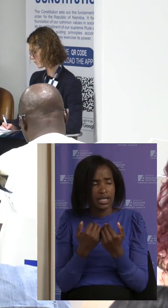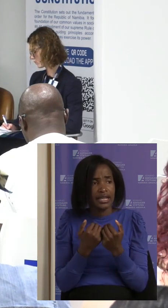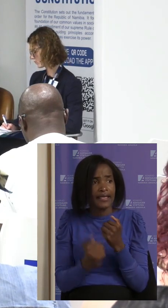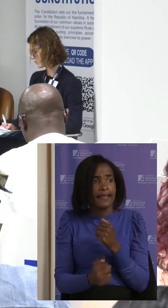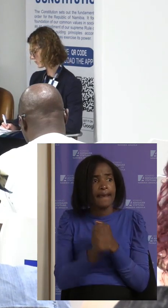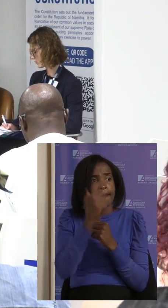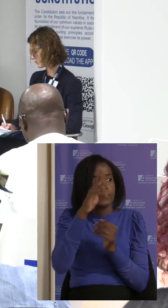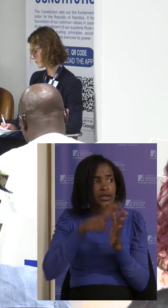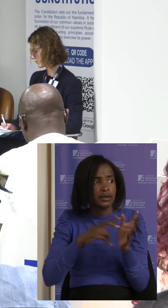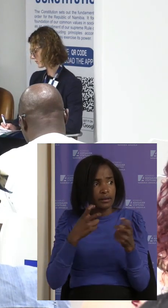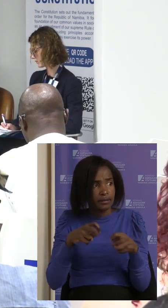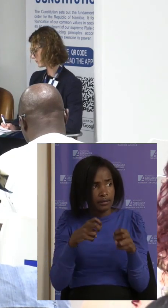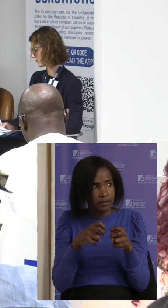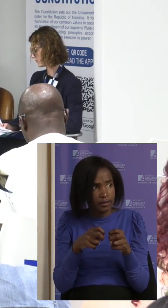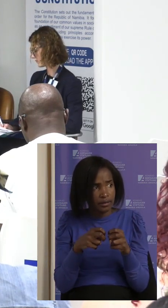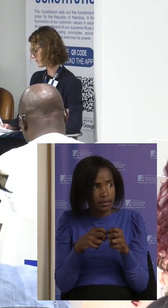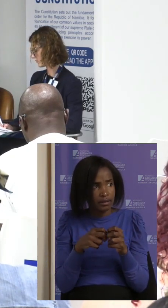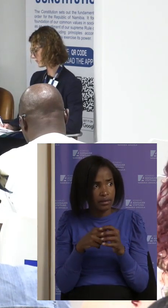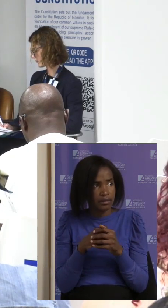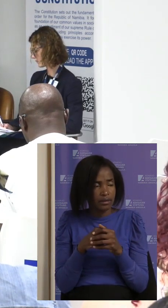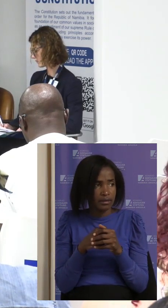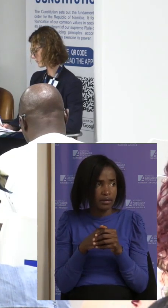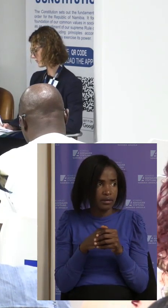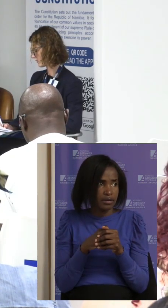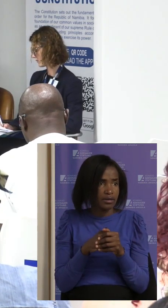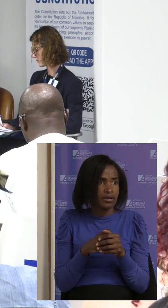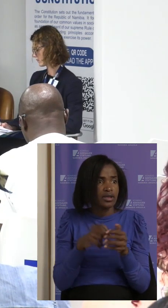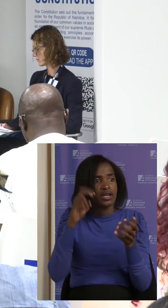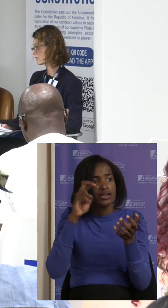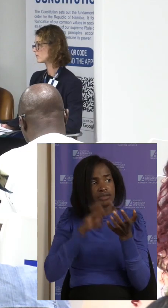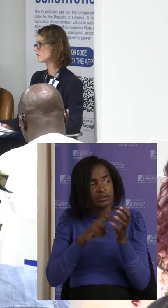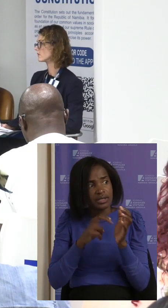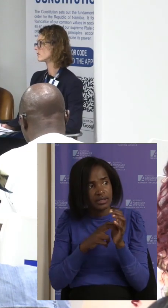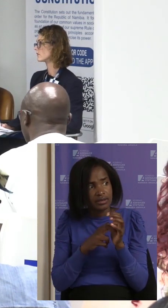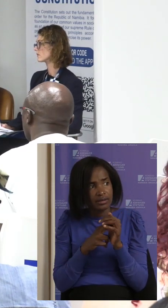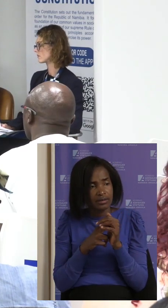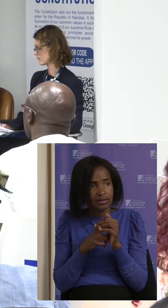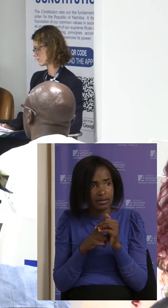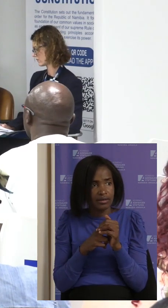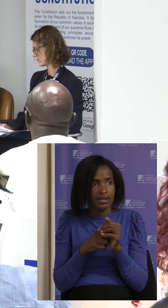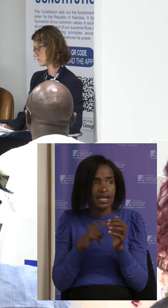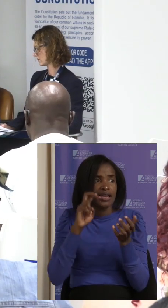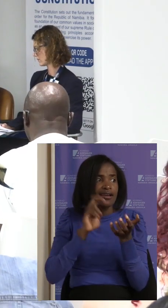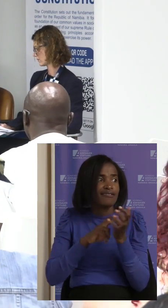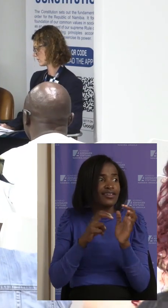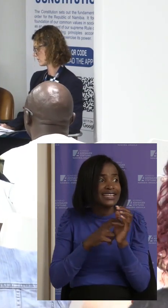you realize that this person have a very hard convictions on the matter, next meeting you don't call.